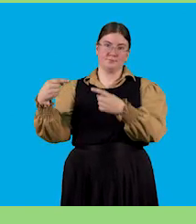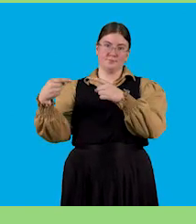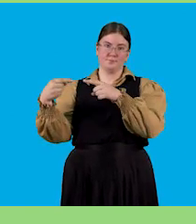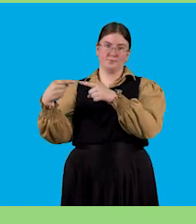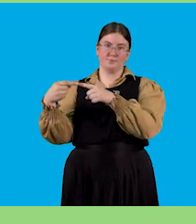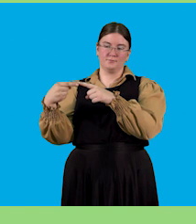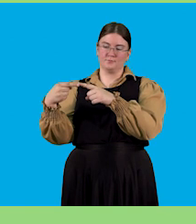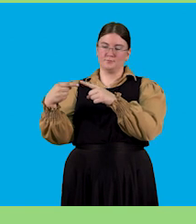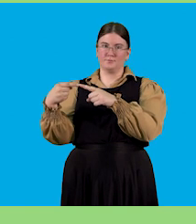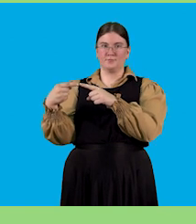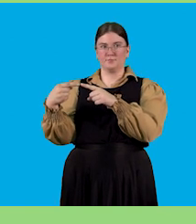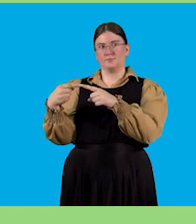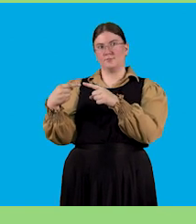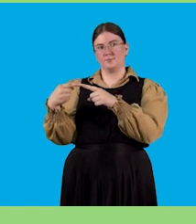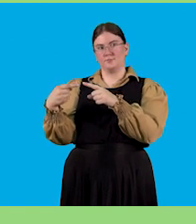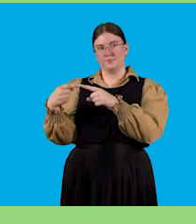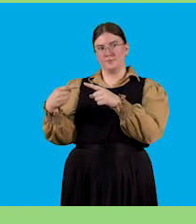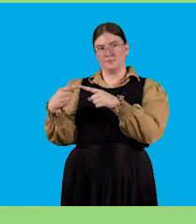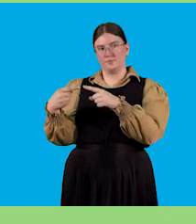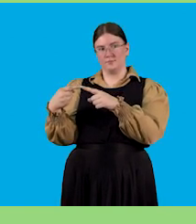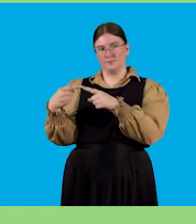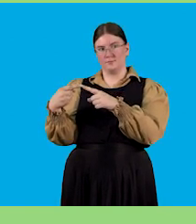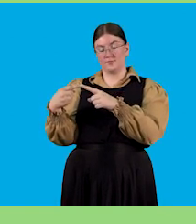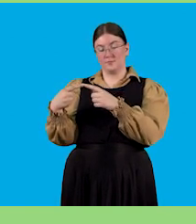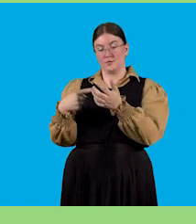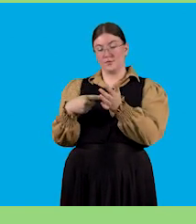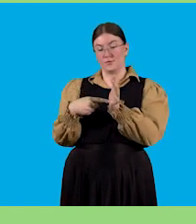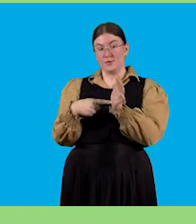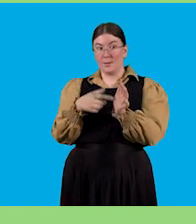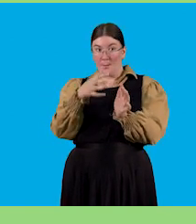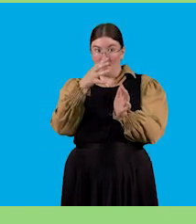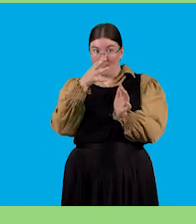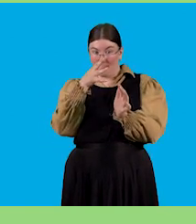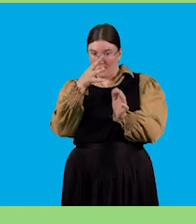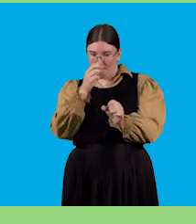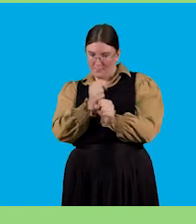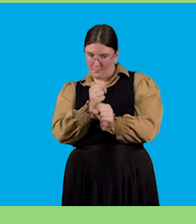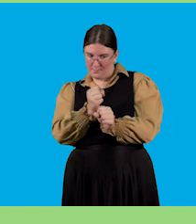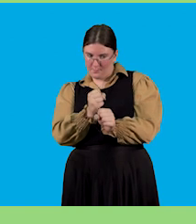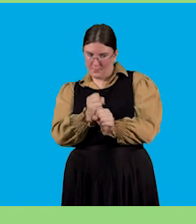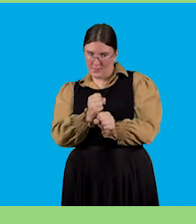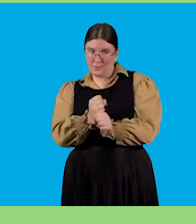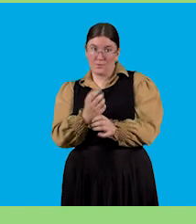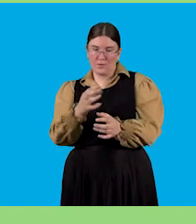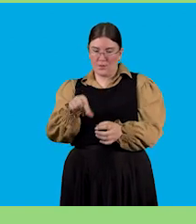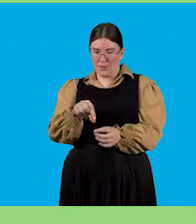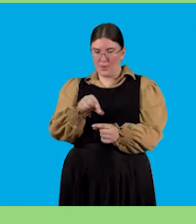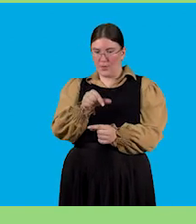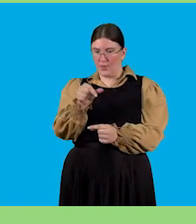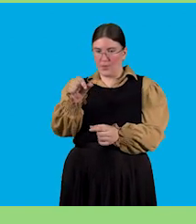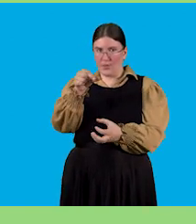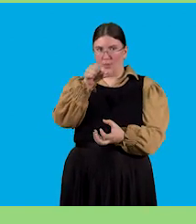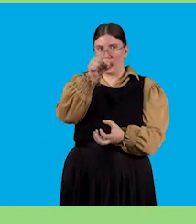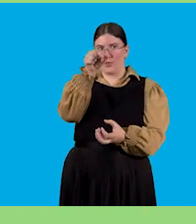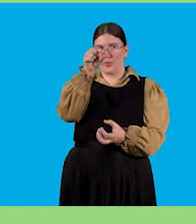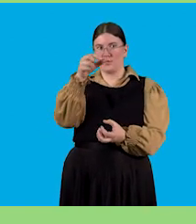And that leads from a part where sperm are produced, and